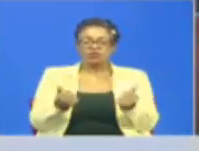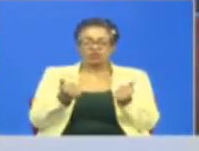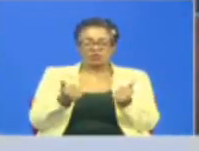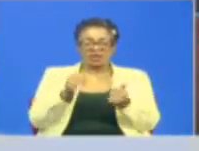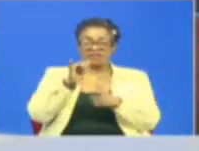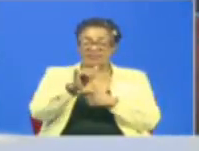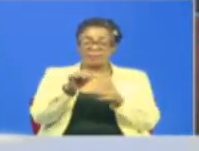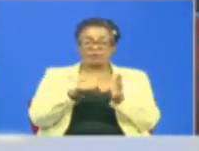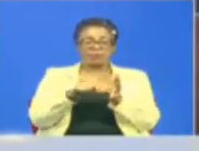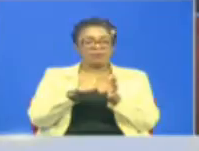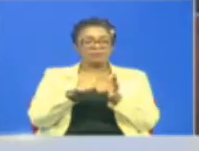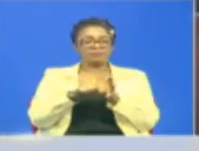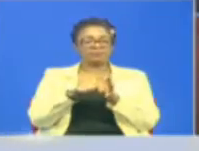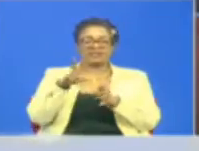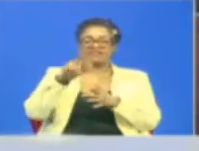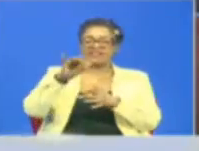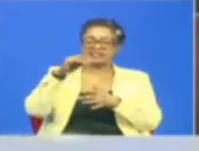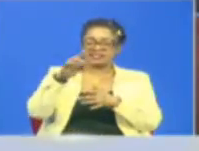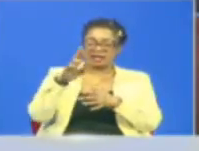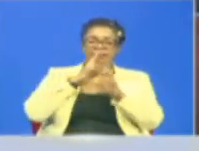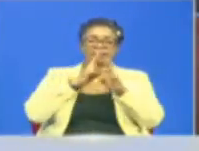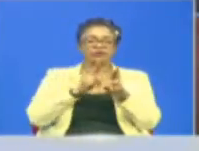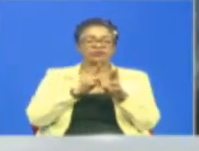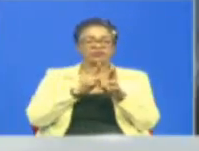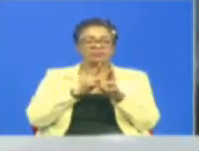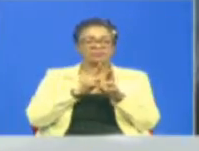spat. Victor Kiprop reports.